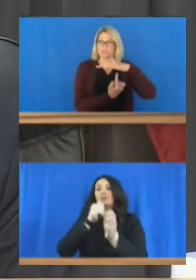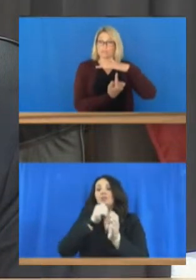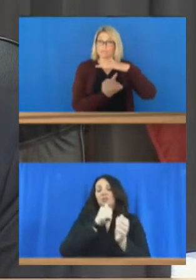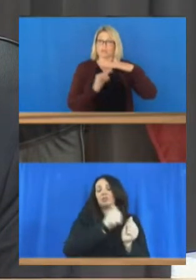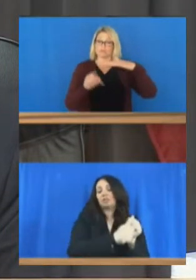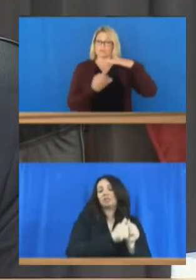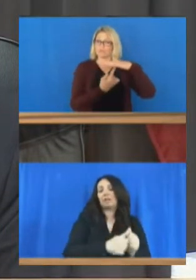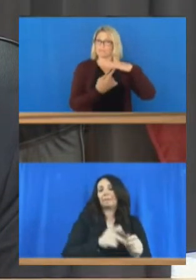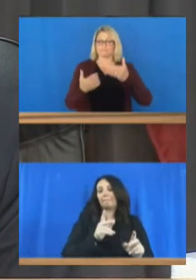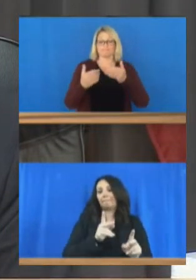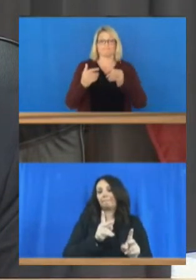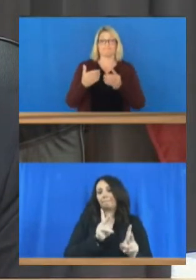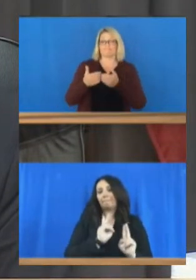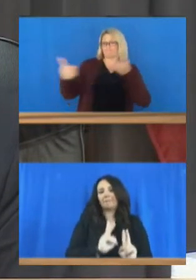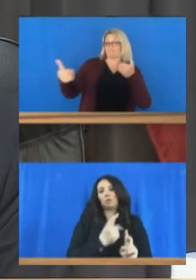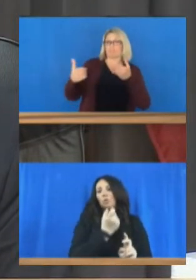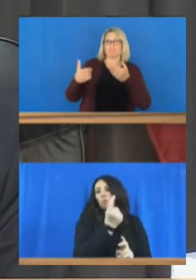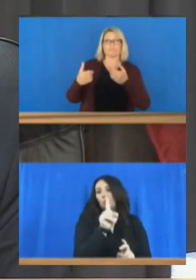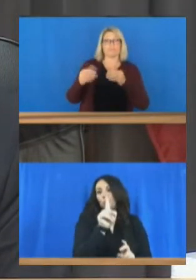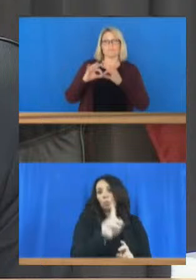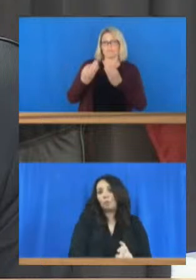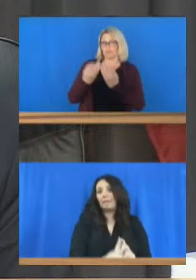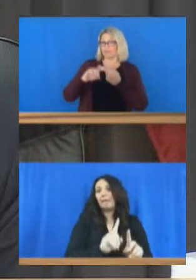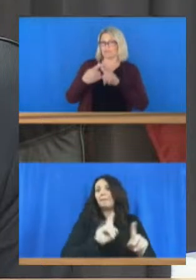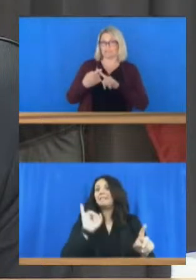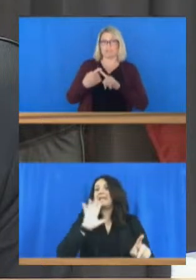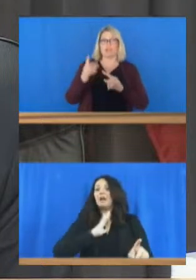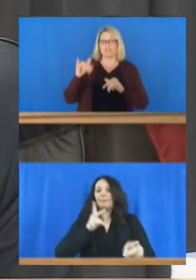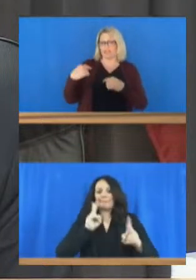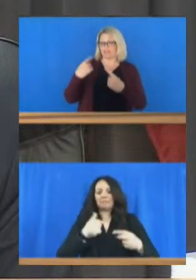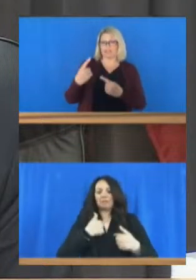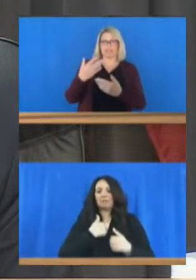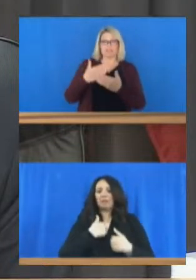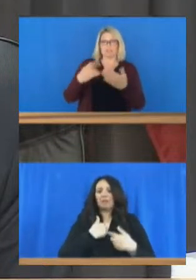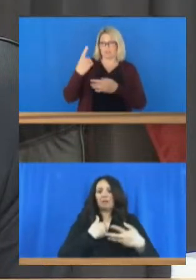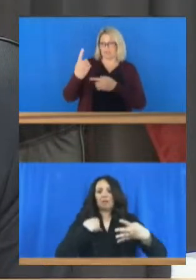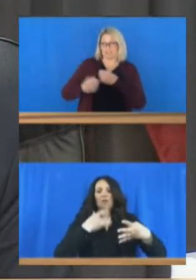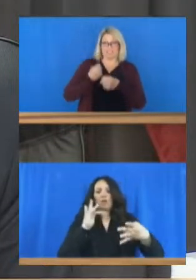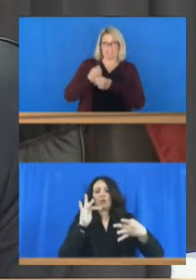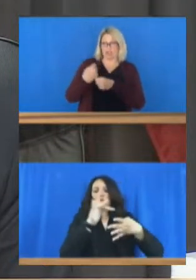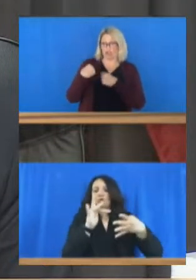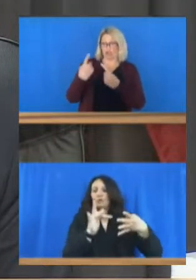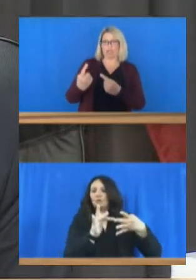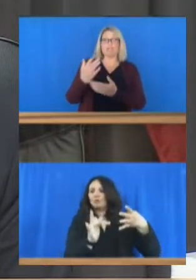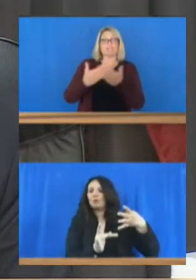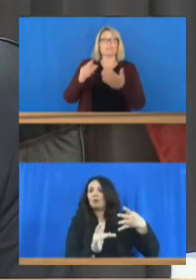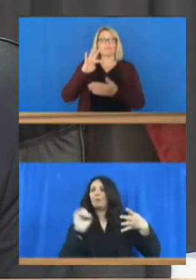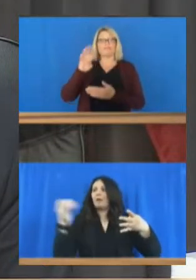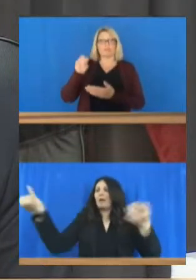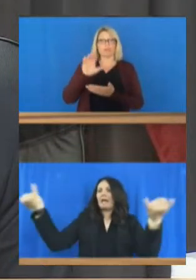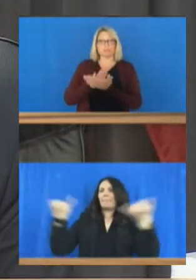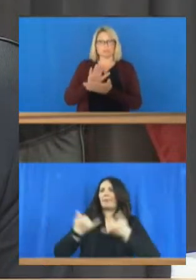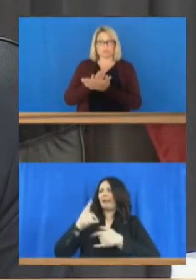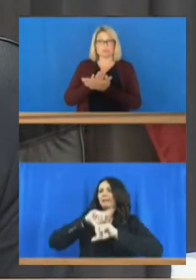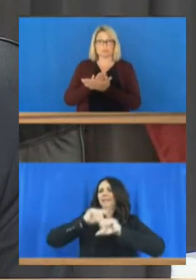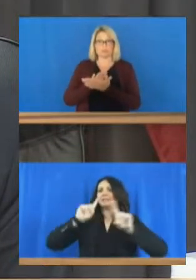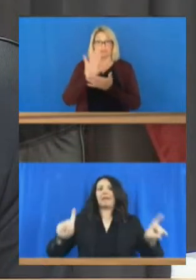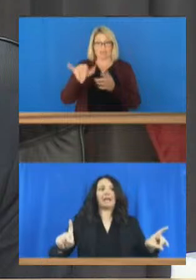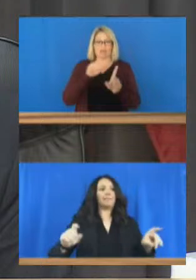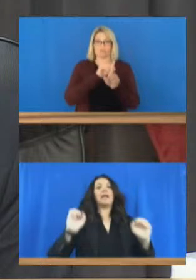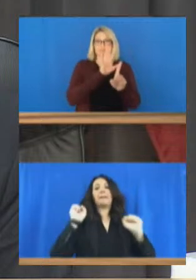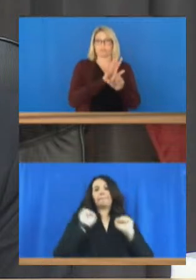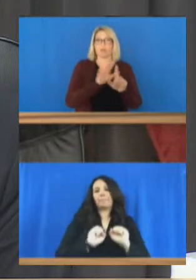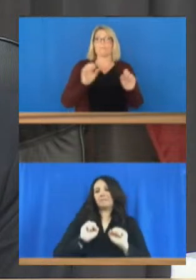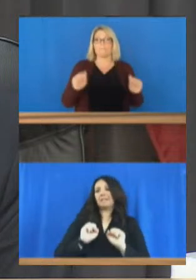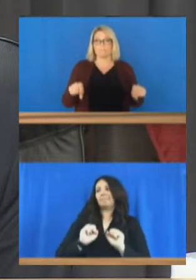level in terms of their ability to do it. And what we have to do is make sure we give our teams time to complete the contact tracing, make